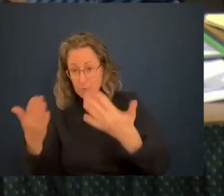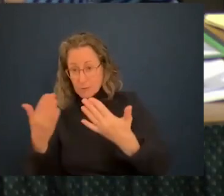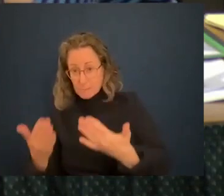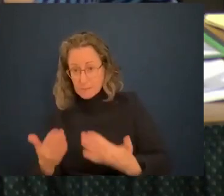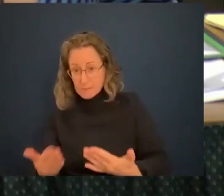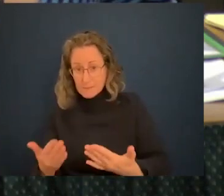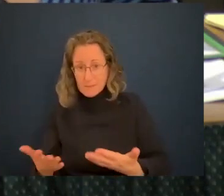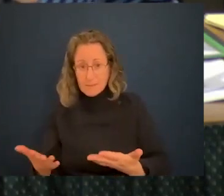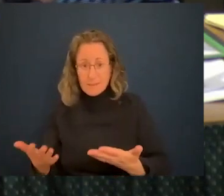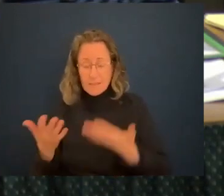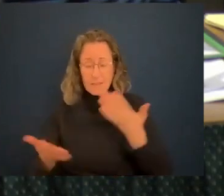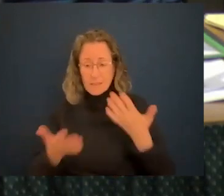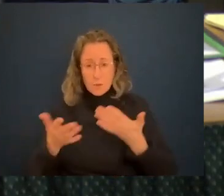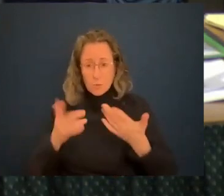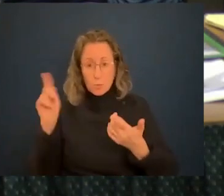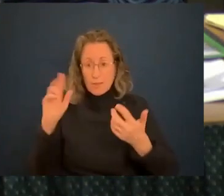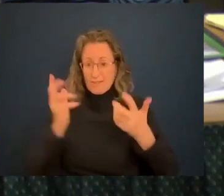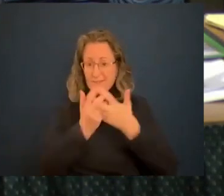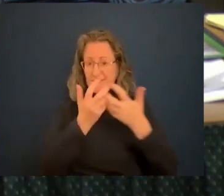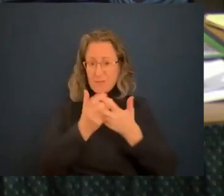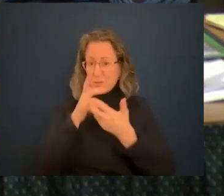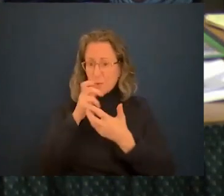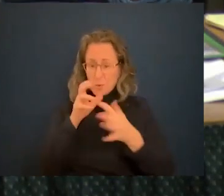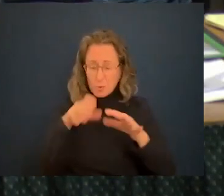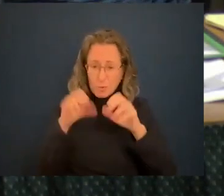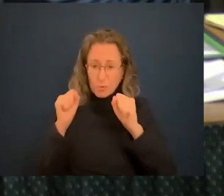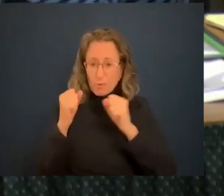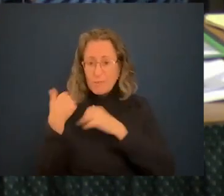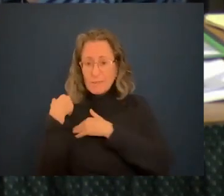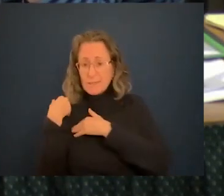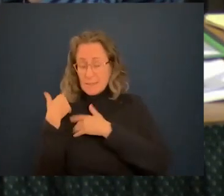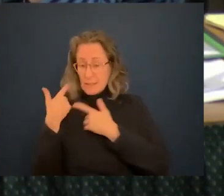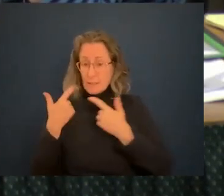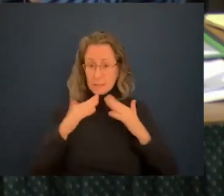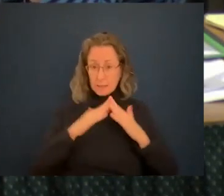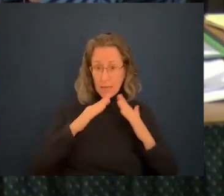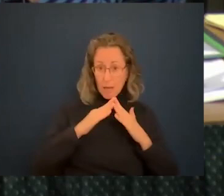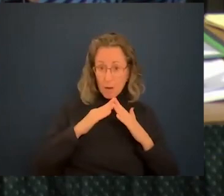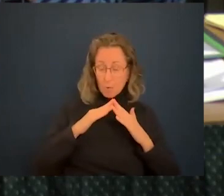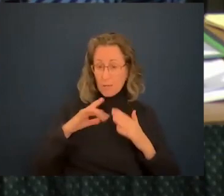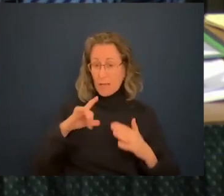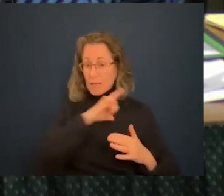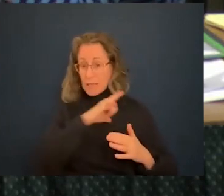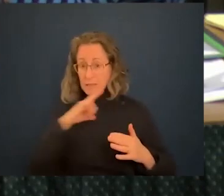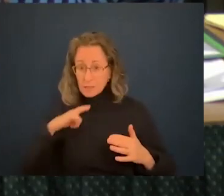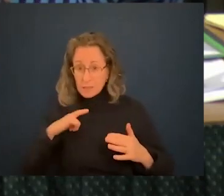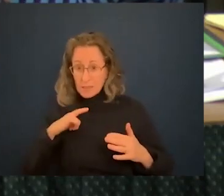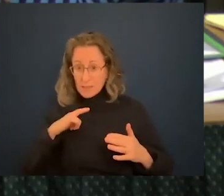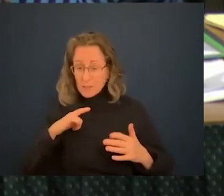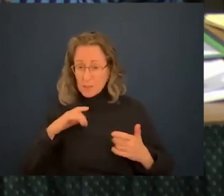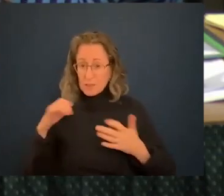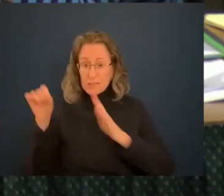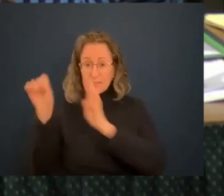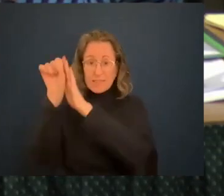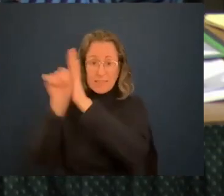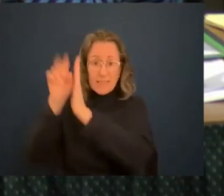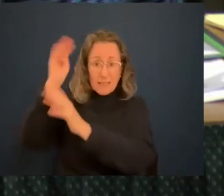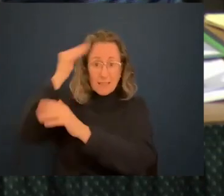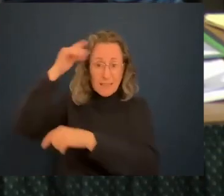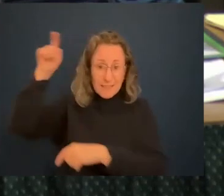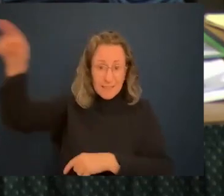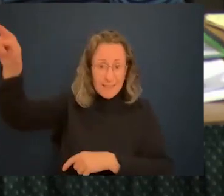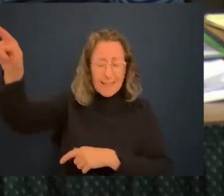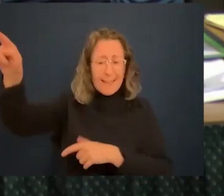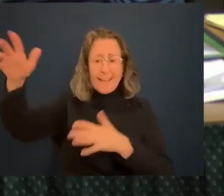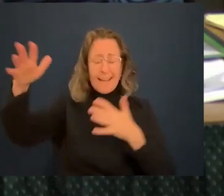who's bailing like it's in is this a municipal function is this a legislative function is this a state function you